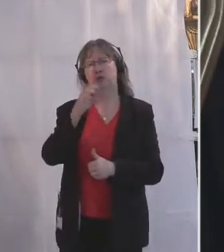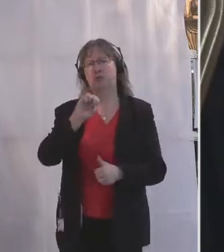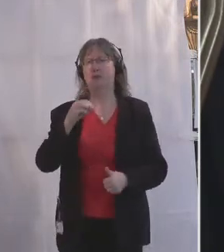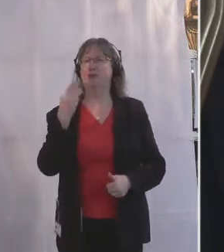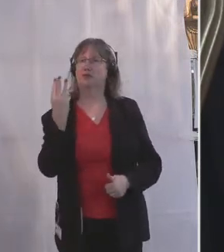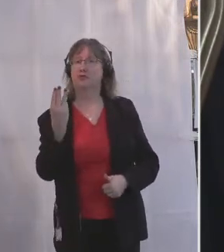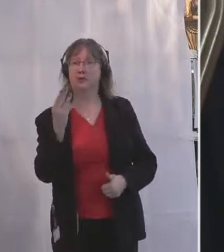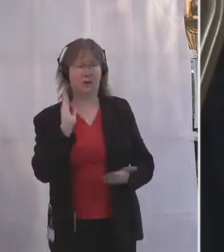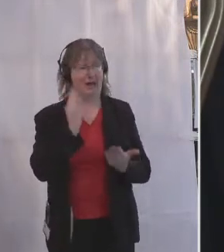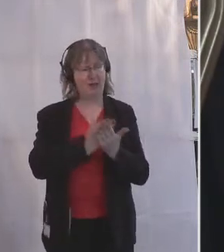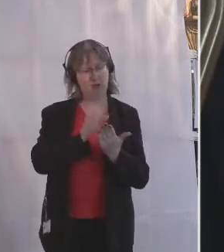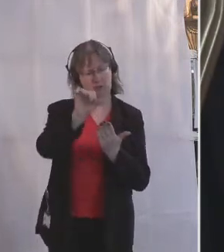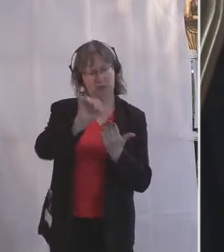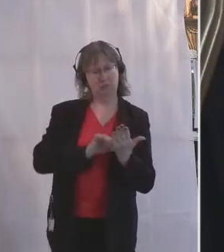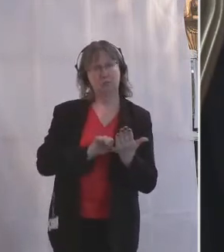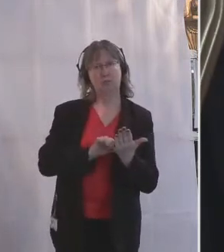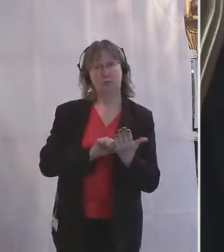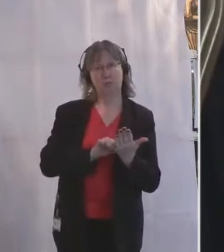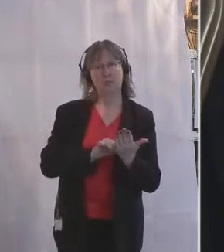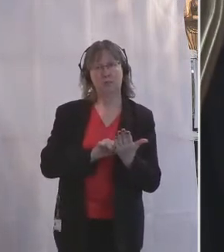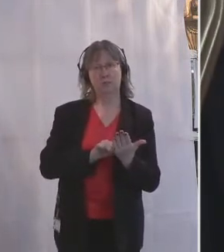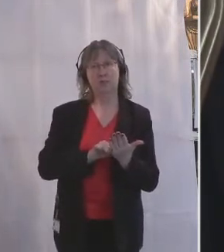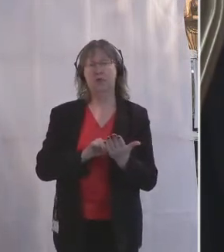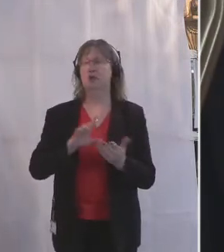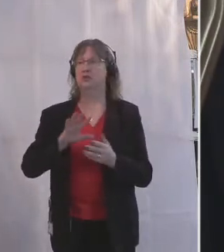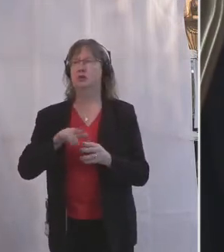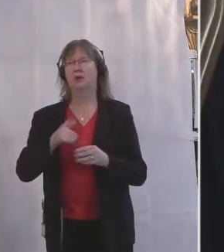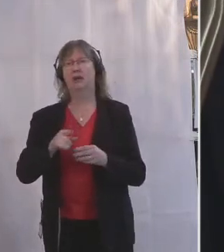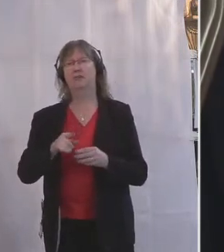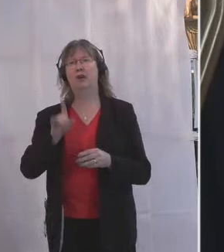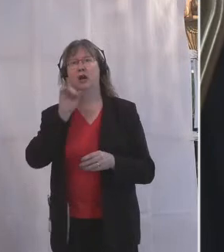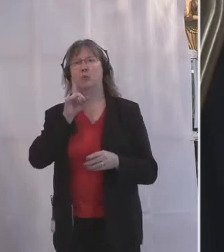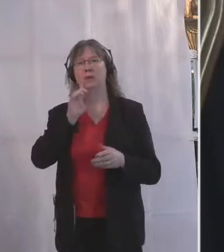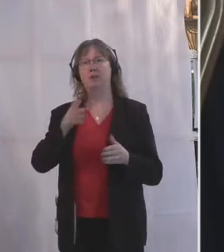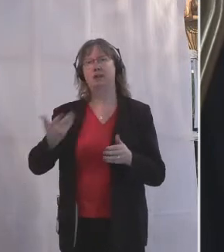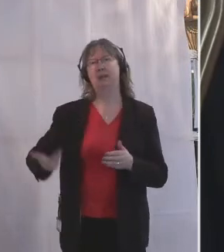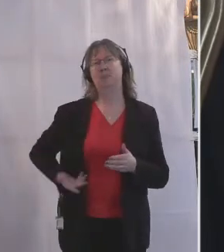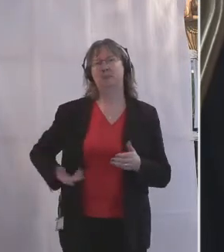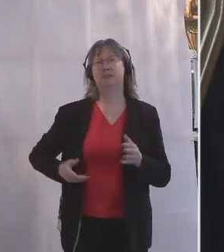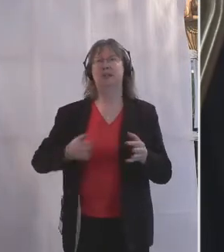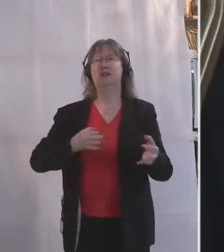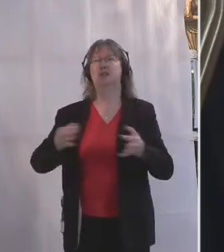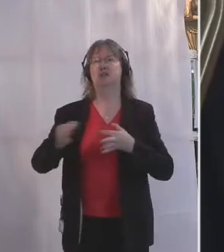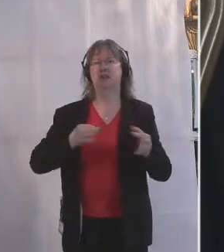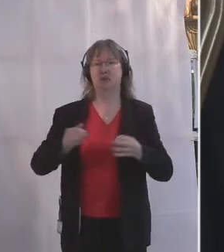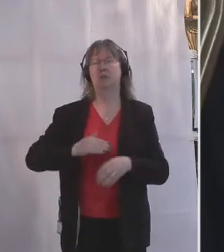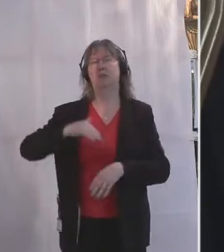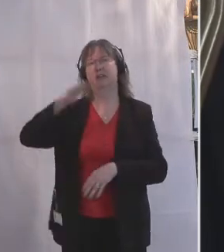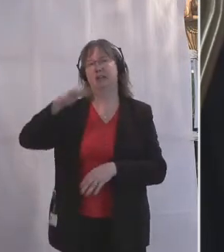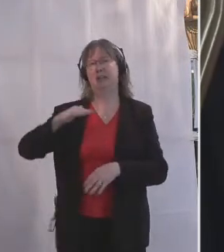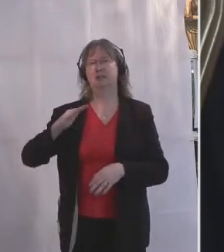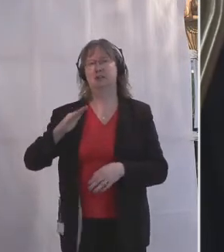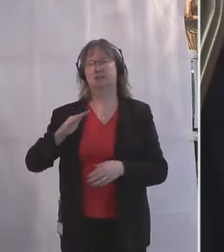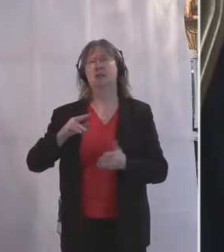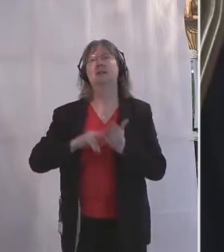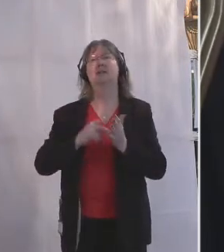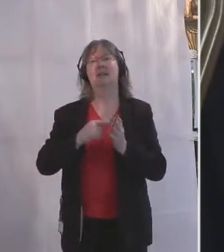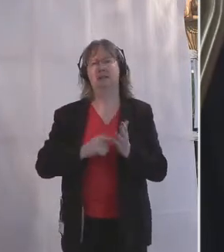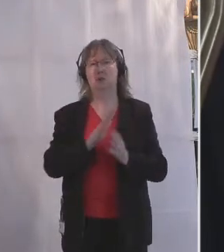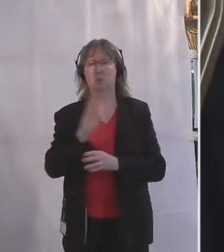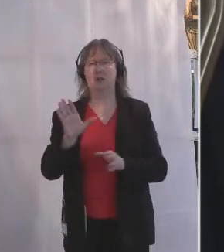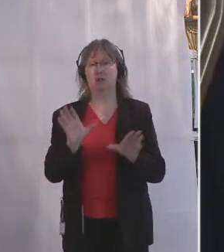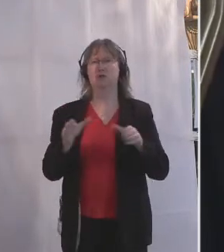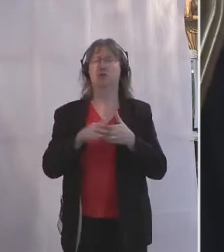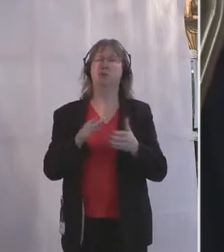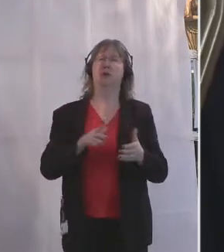actual programme. So I head up our women in business strategy across all the various brands of NatWest Group, but predominantly NatWest, Royal Bank and Royal